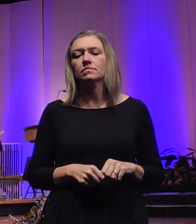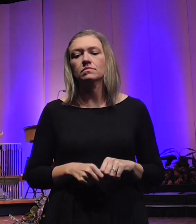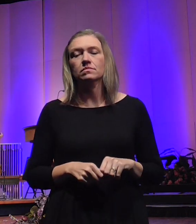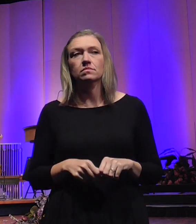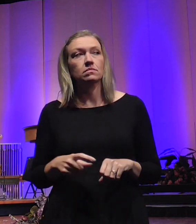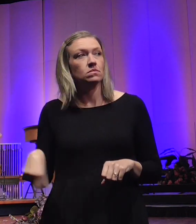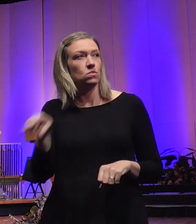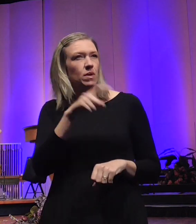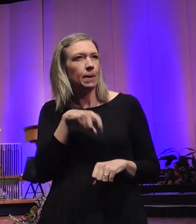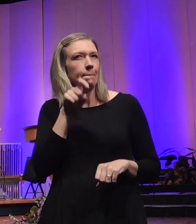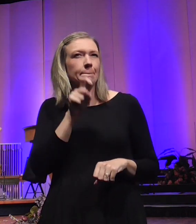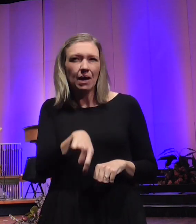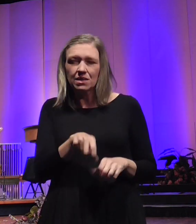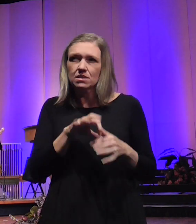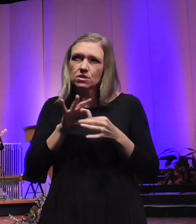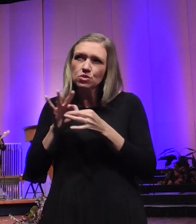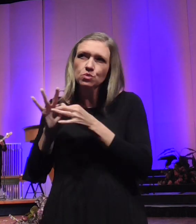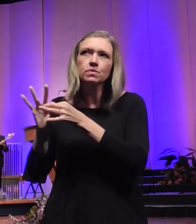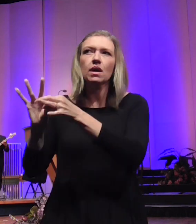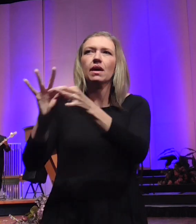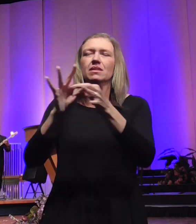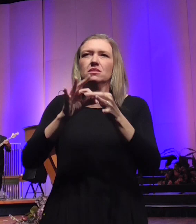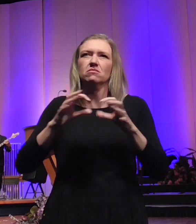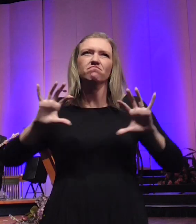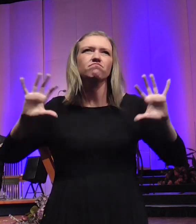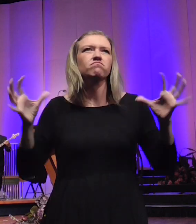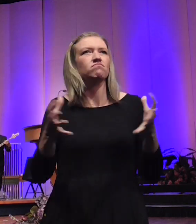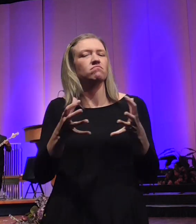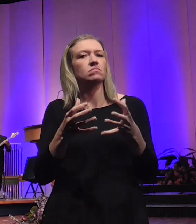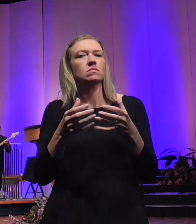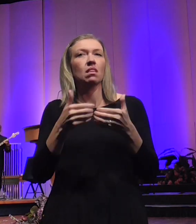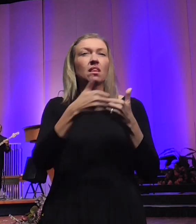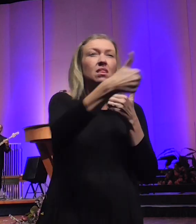We must all unite. There's no more